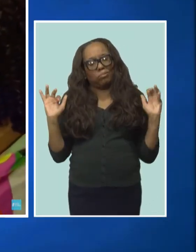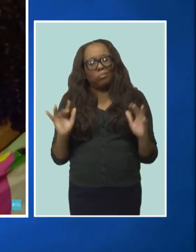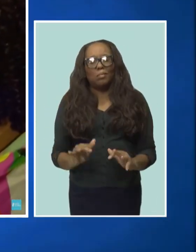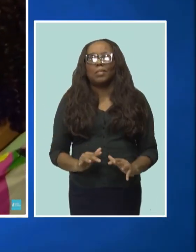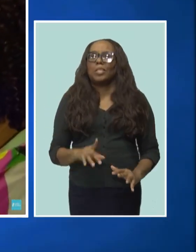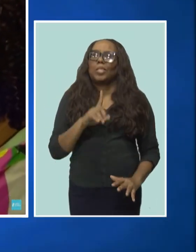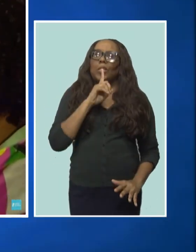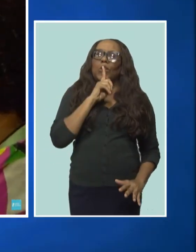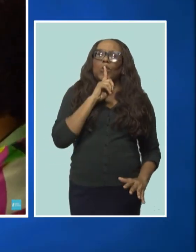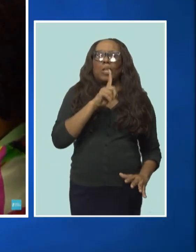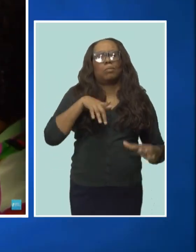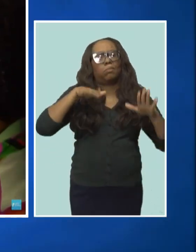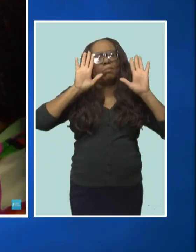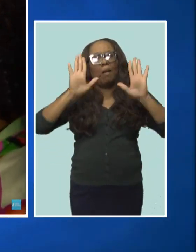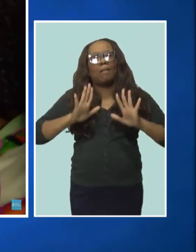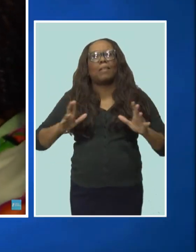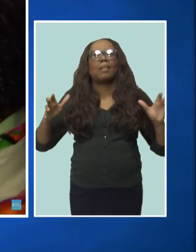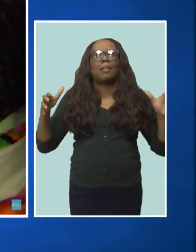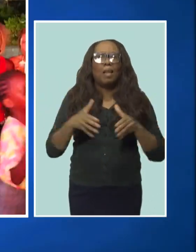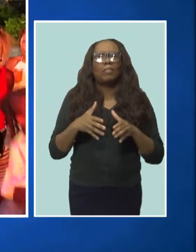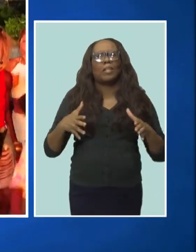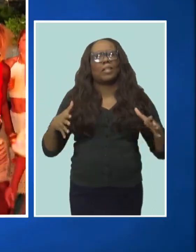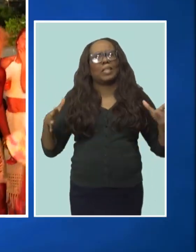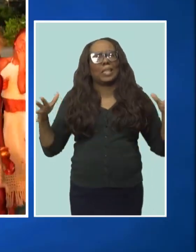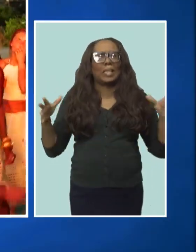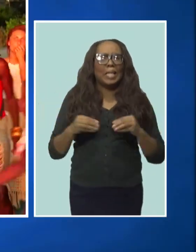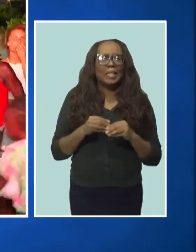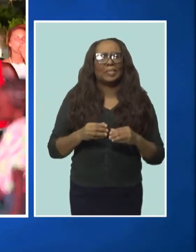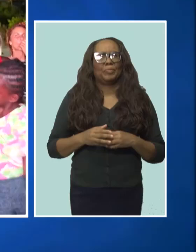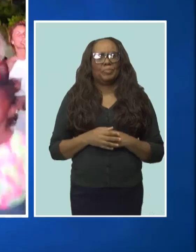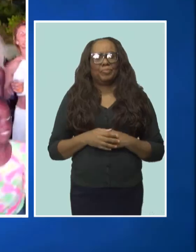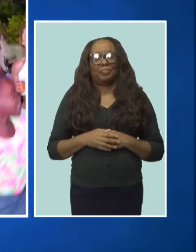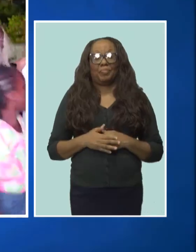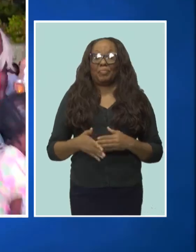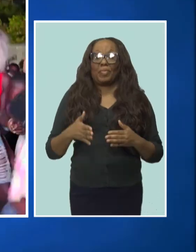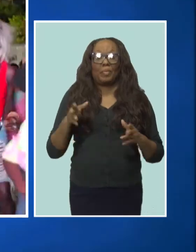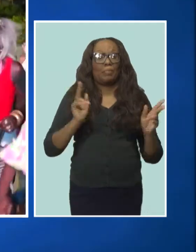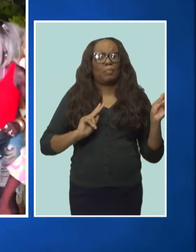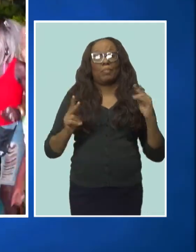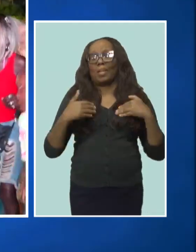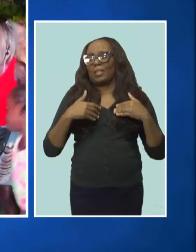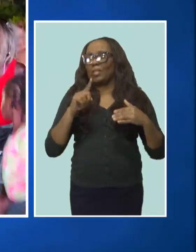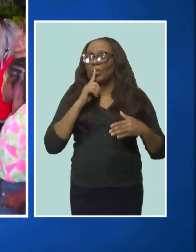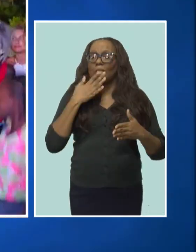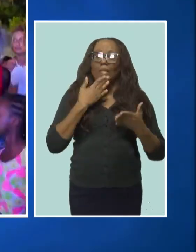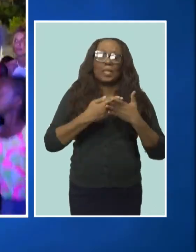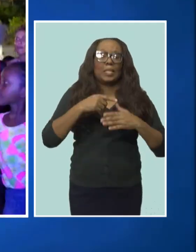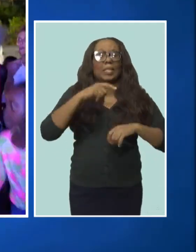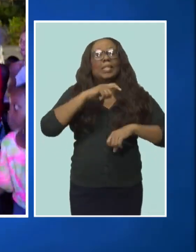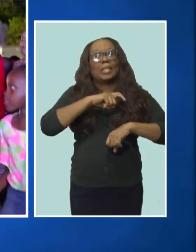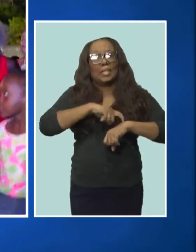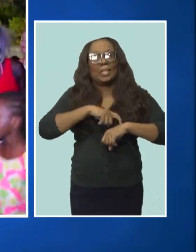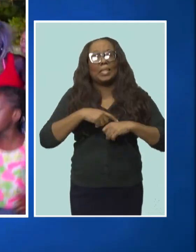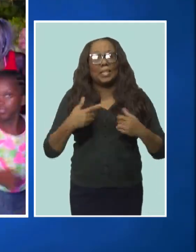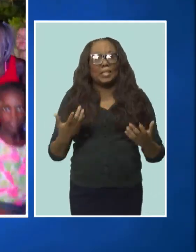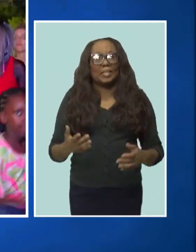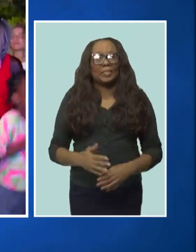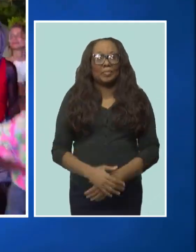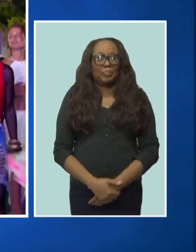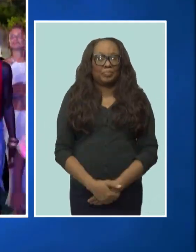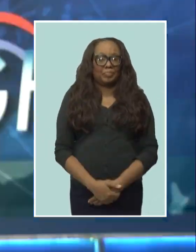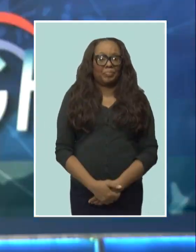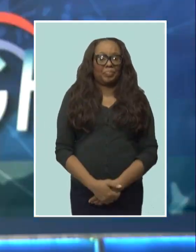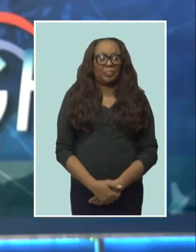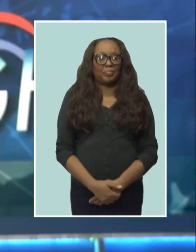of a gathering. This is what gathering is all about. A good time was had by all. Andrew Lowe, CBC